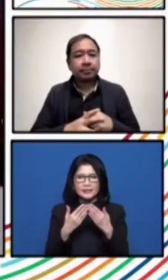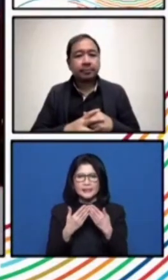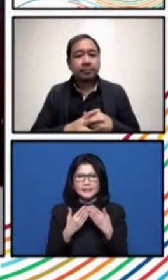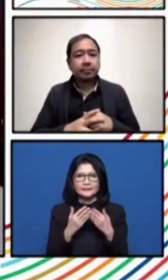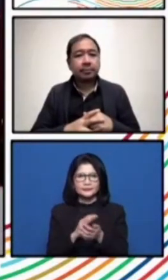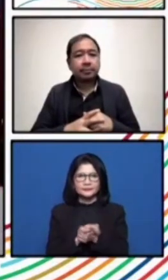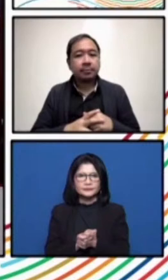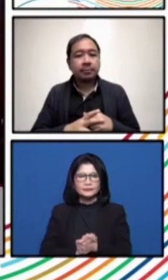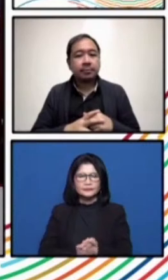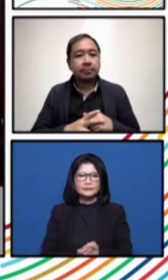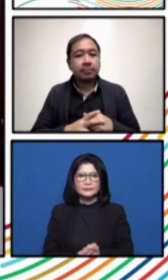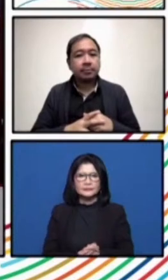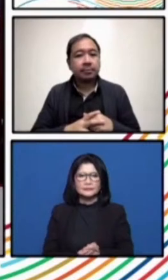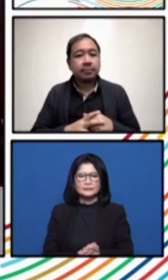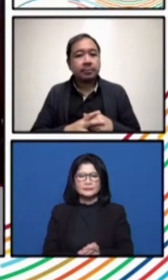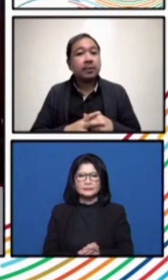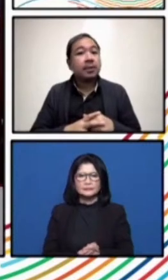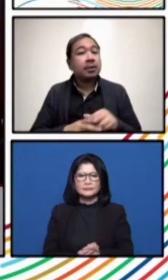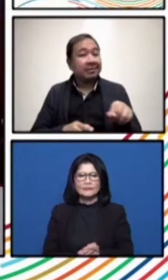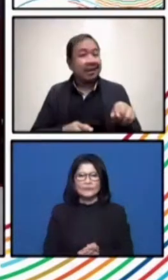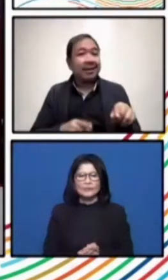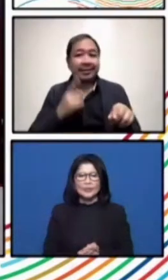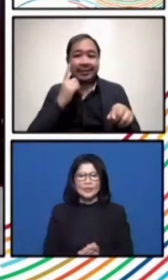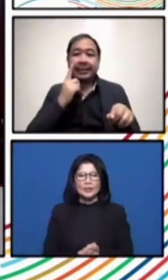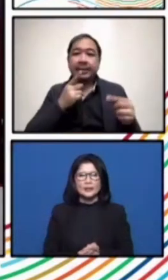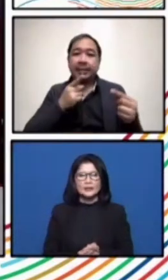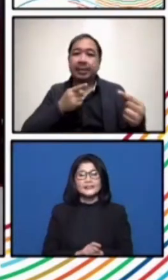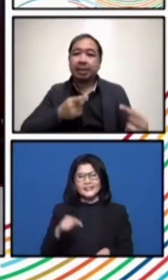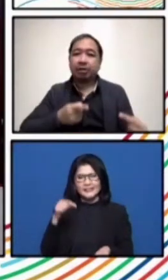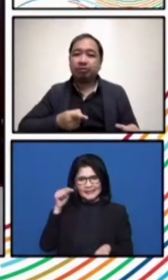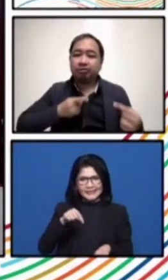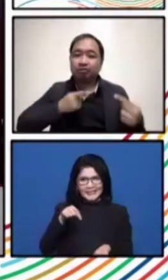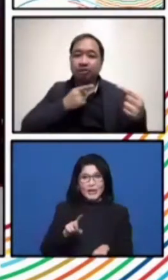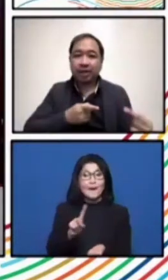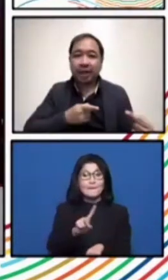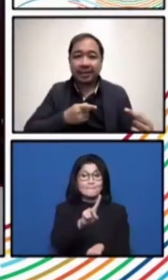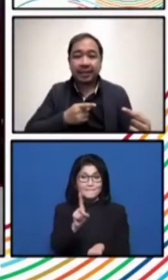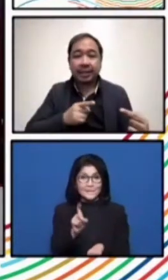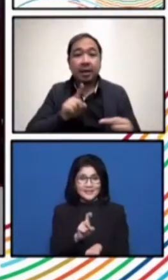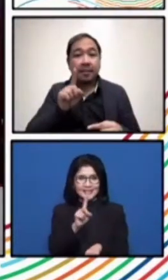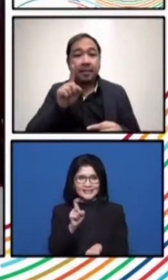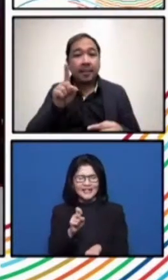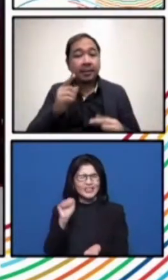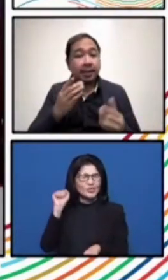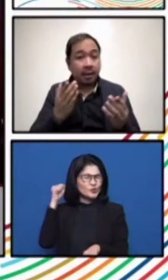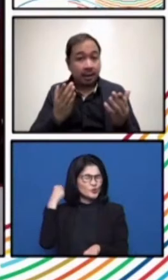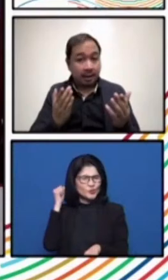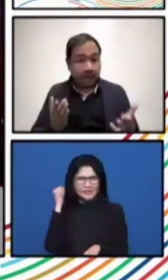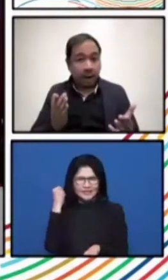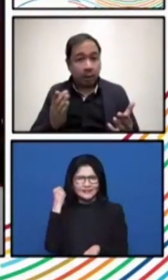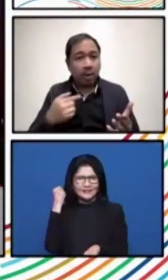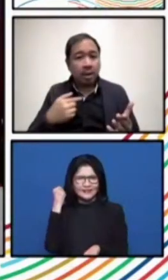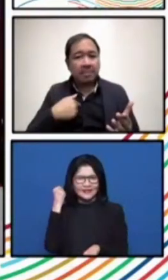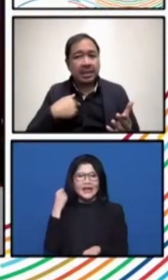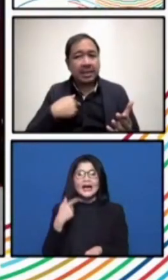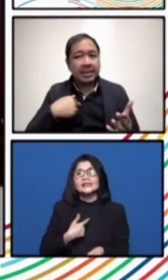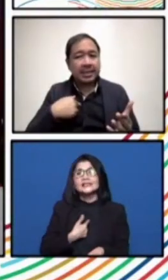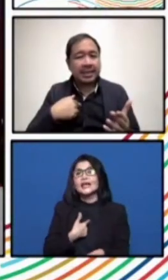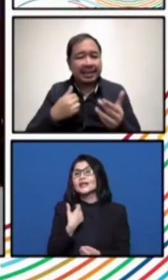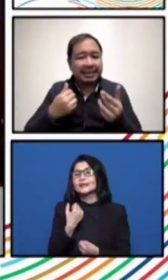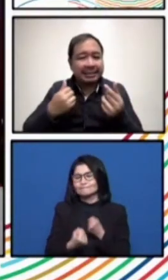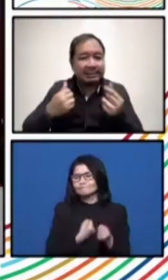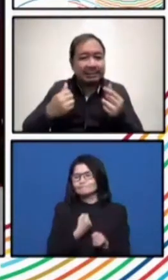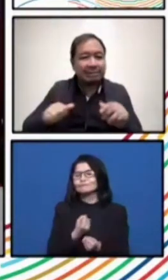really it's a challenging question and I would like to try my best to answer the question